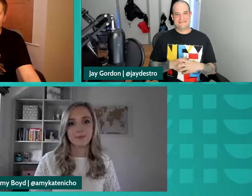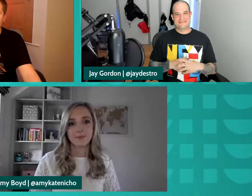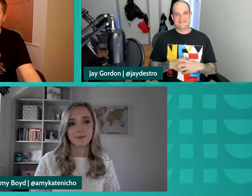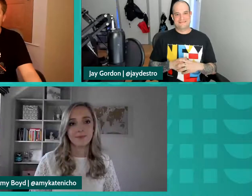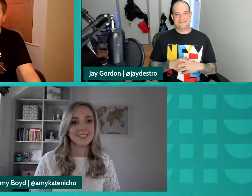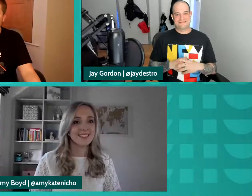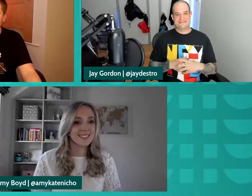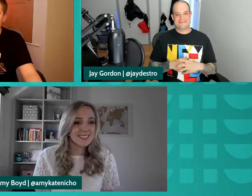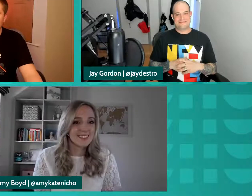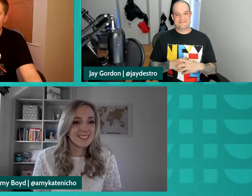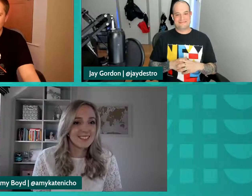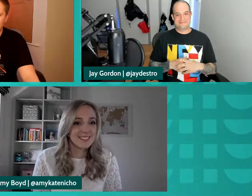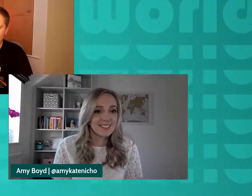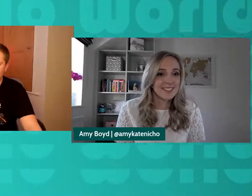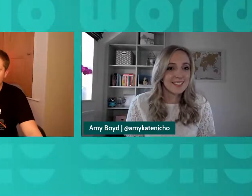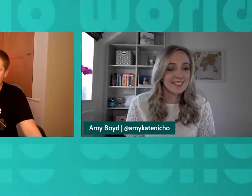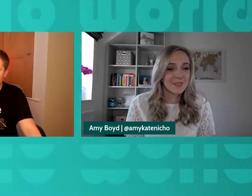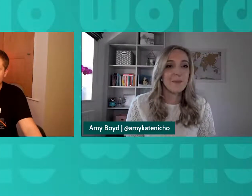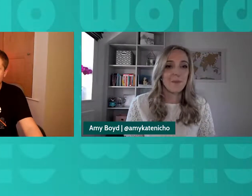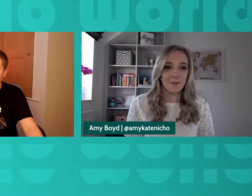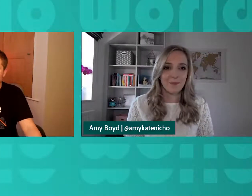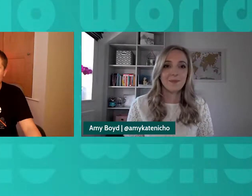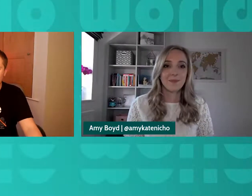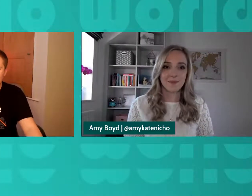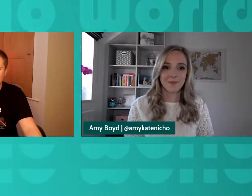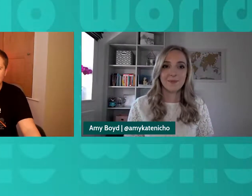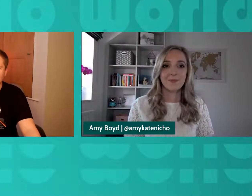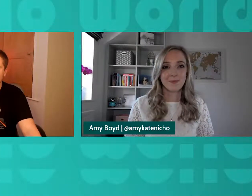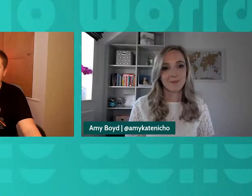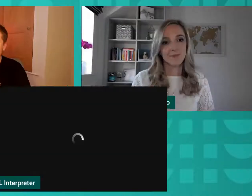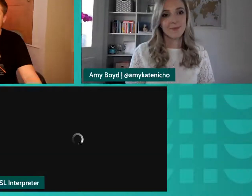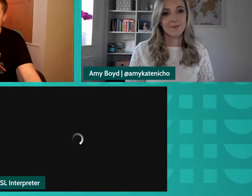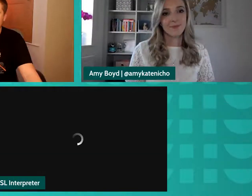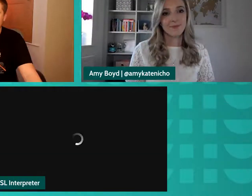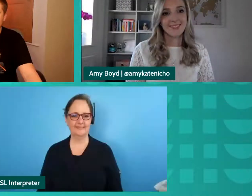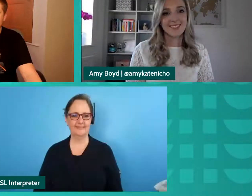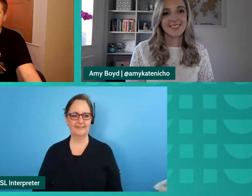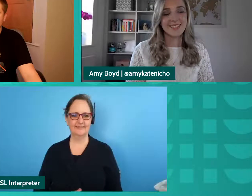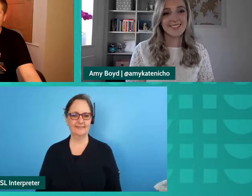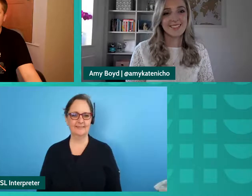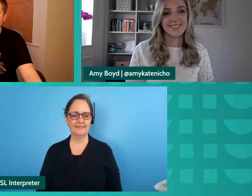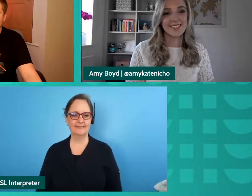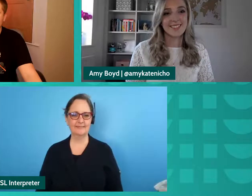Amy back, and she's going to introduce our next segment on ability.